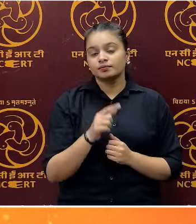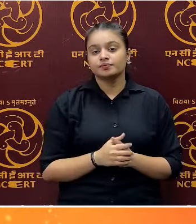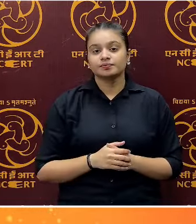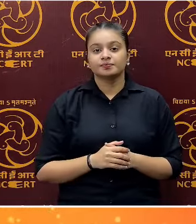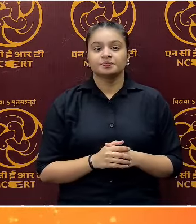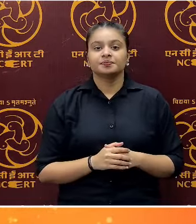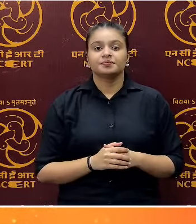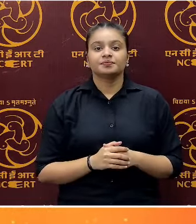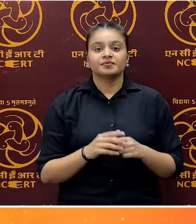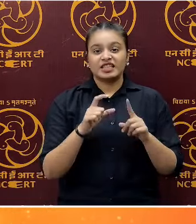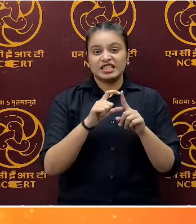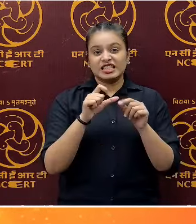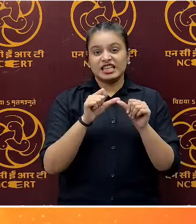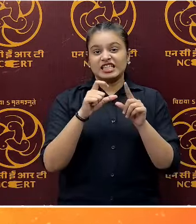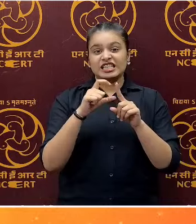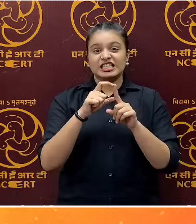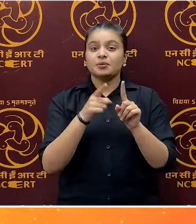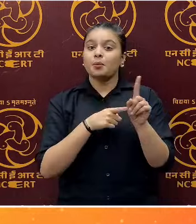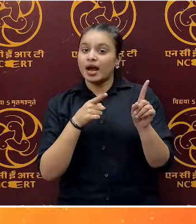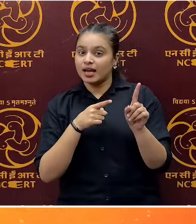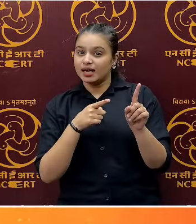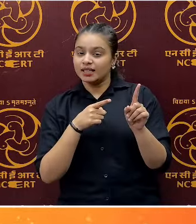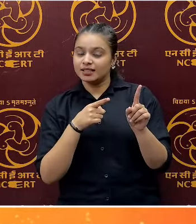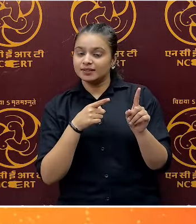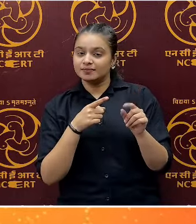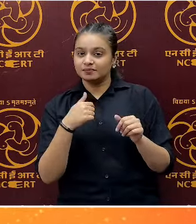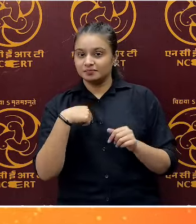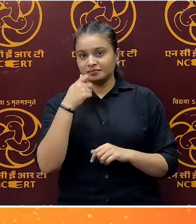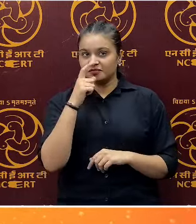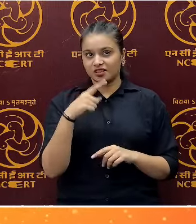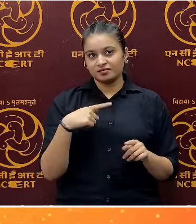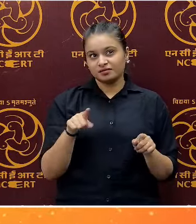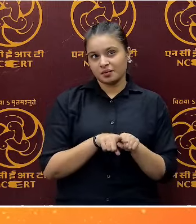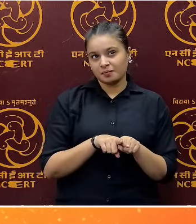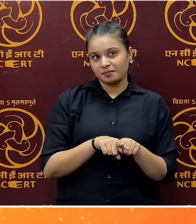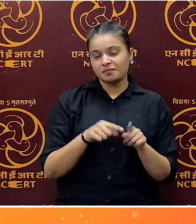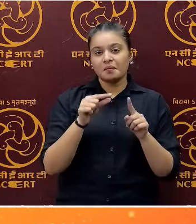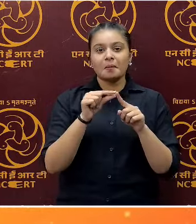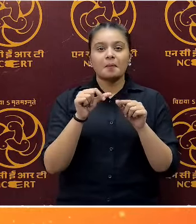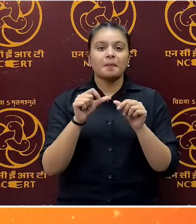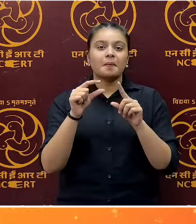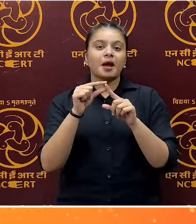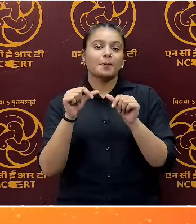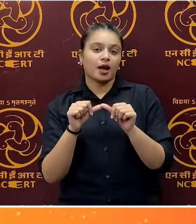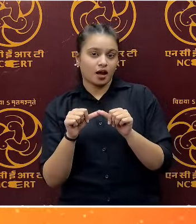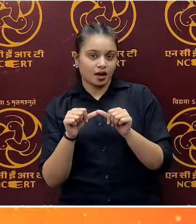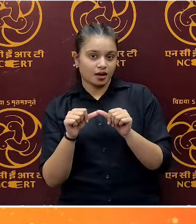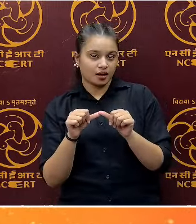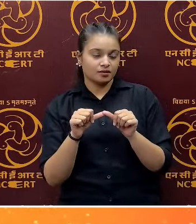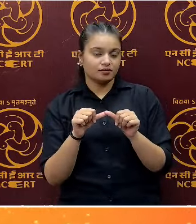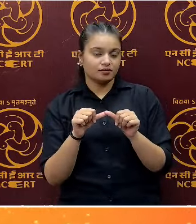father? Daddy. Yes, I also call my father like Papa, like this. Daddy, call Dad, Pitaji. Papa. Yes, my